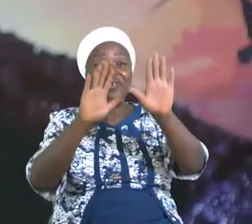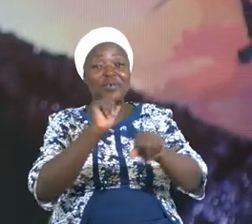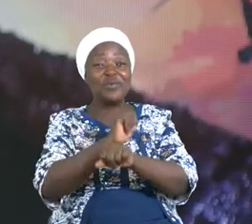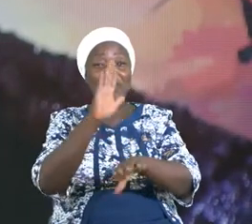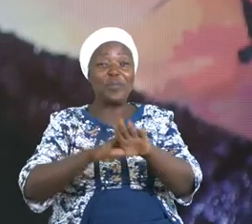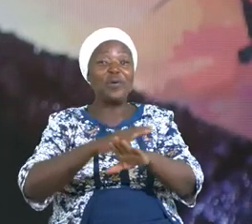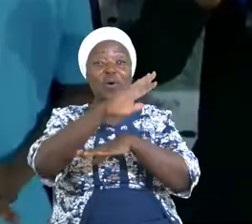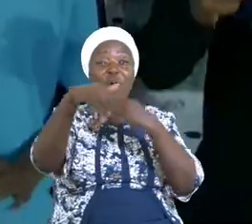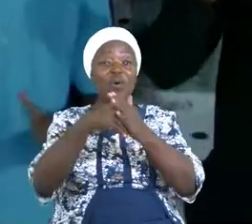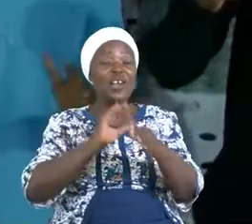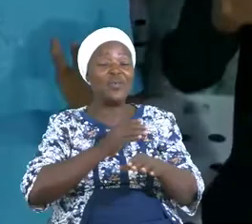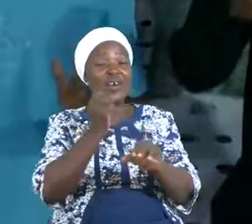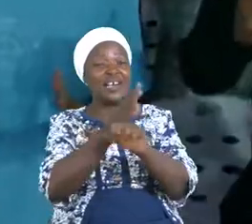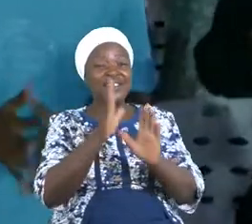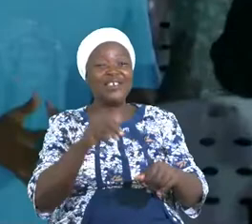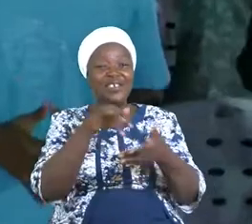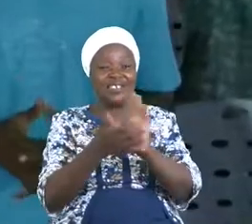in Jesus'